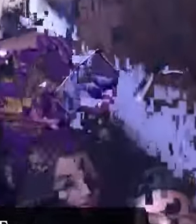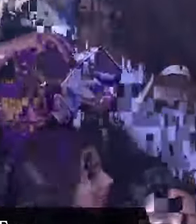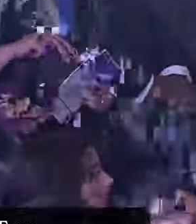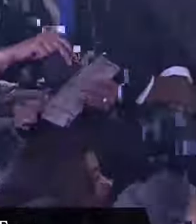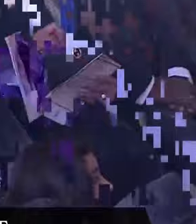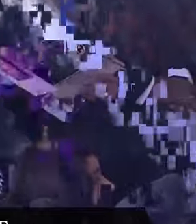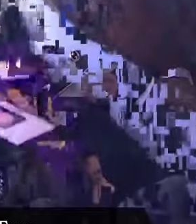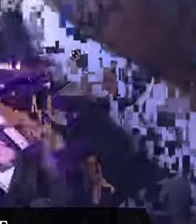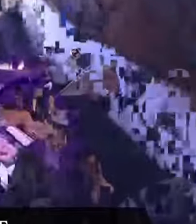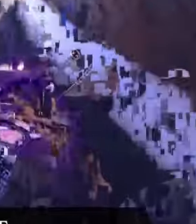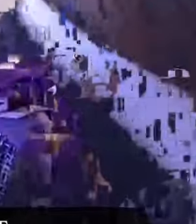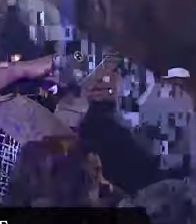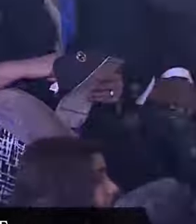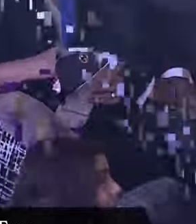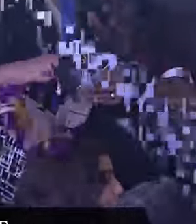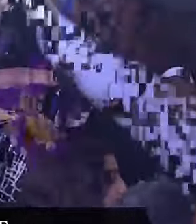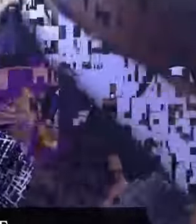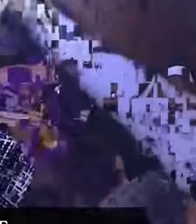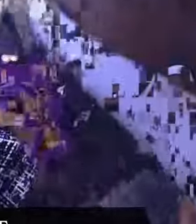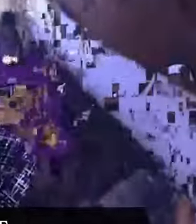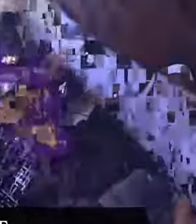My name is Faisal Rwandera.